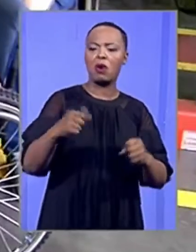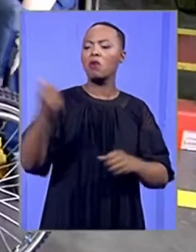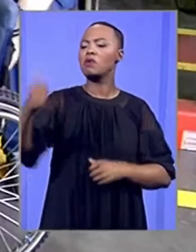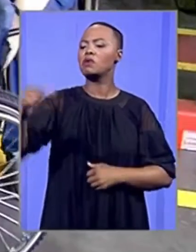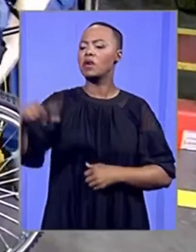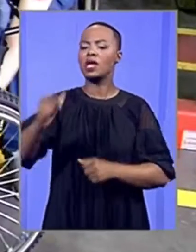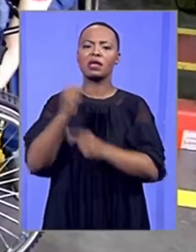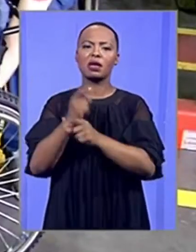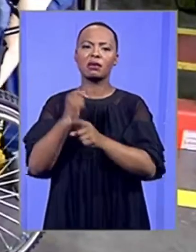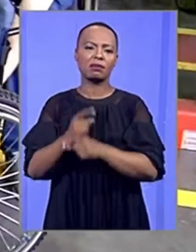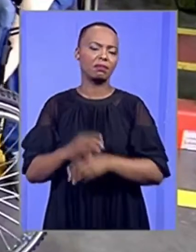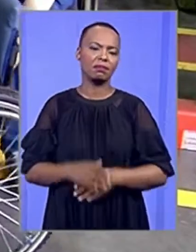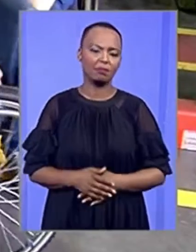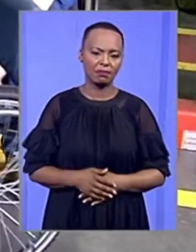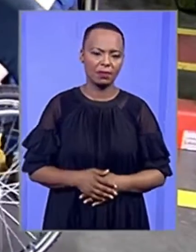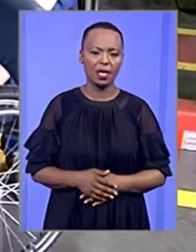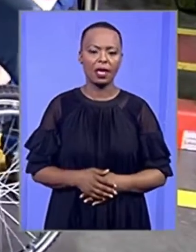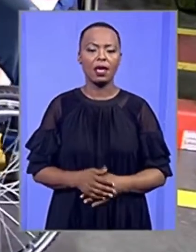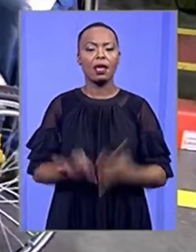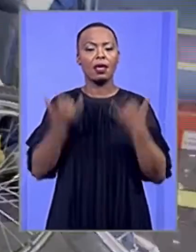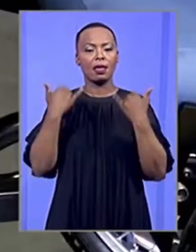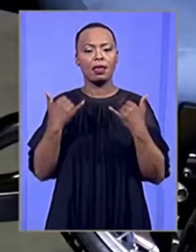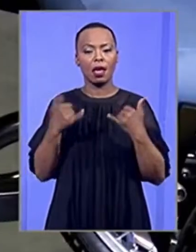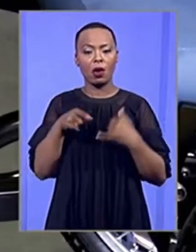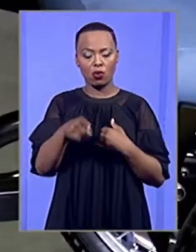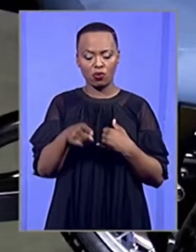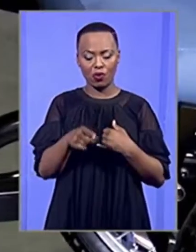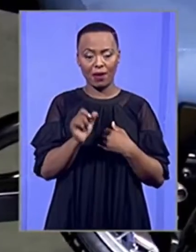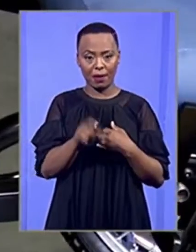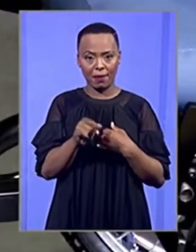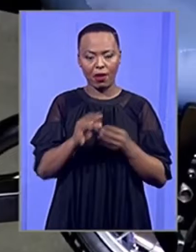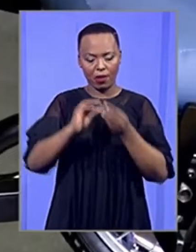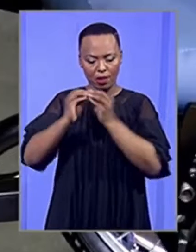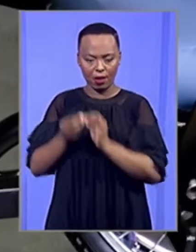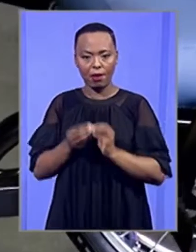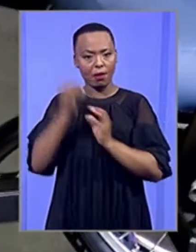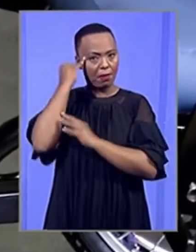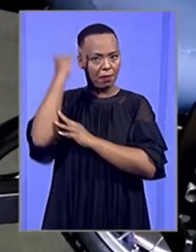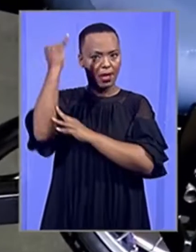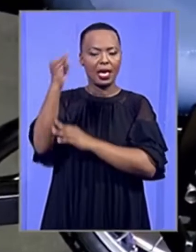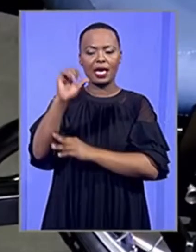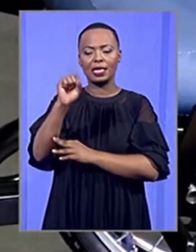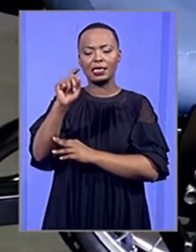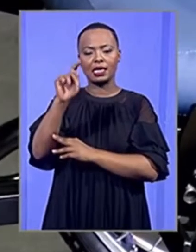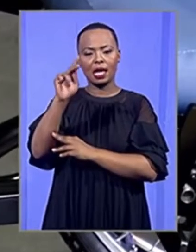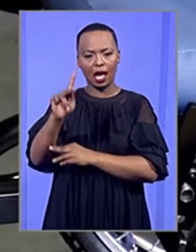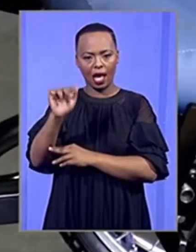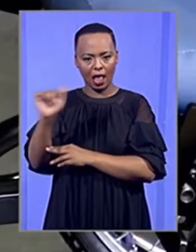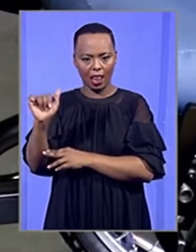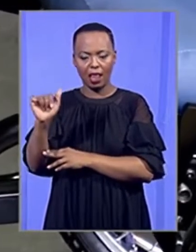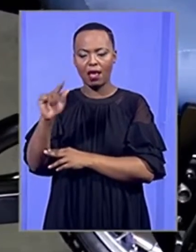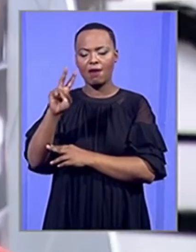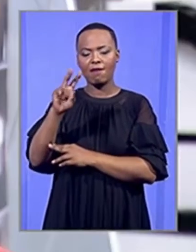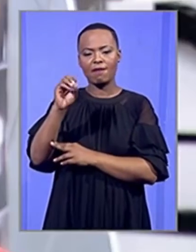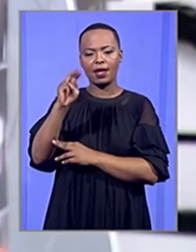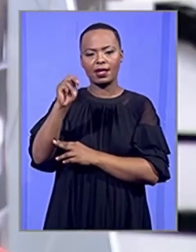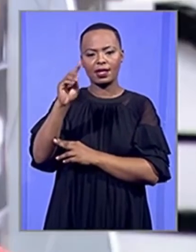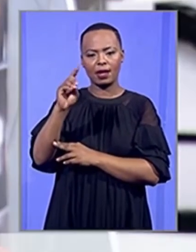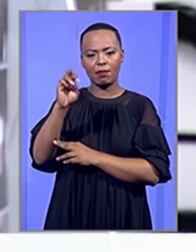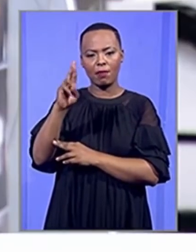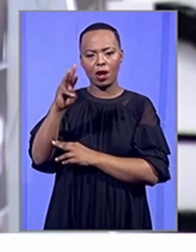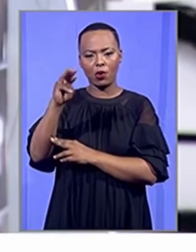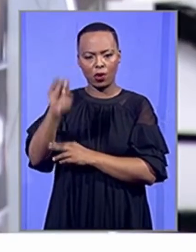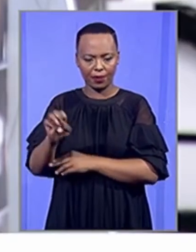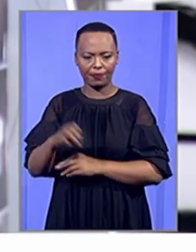transporto. Setulo seno sa maotwana se se tlhabolotsweng ke tlhamo ya ga Skalk van der Merwe. The difference with this chair is that when